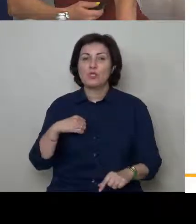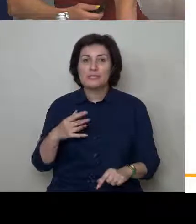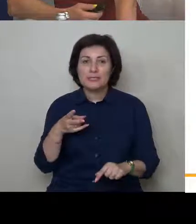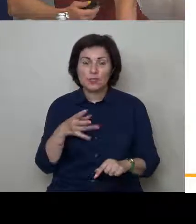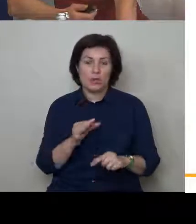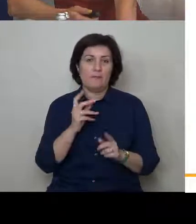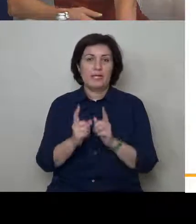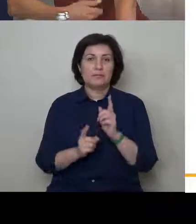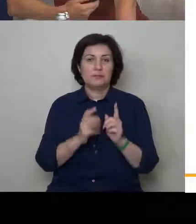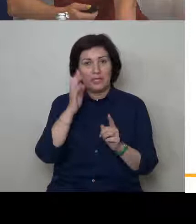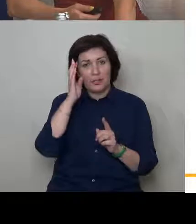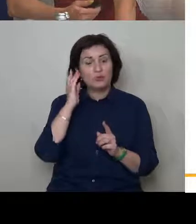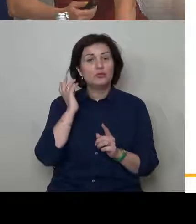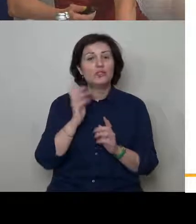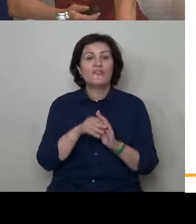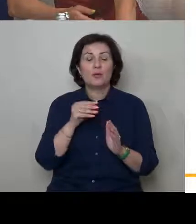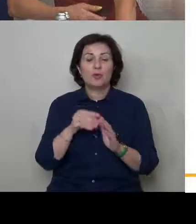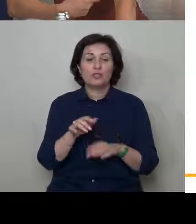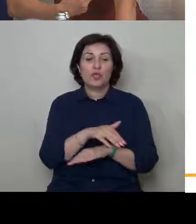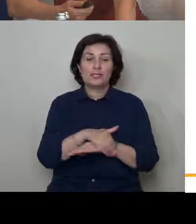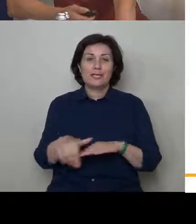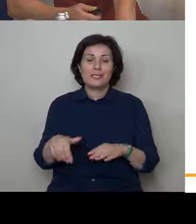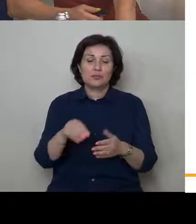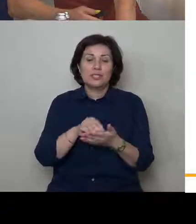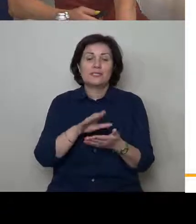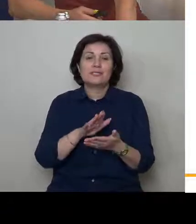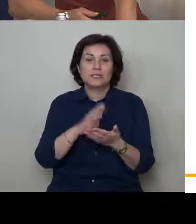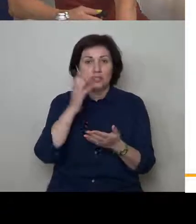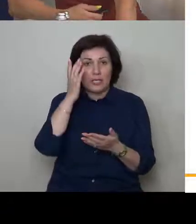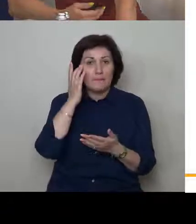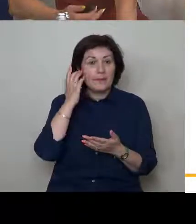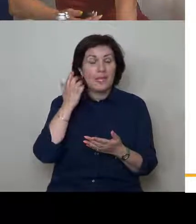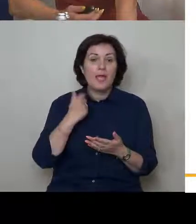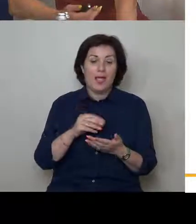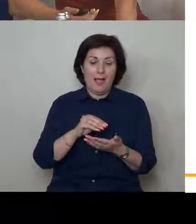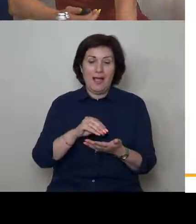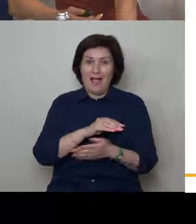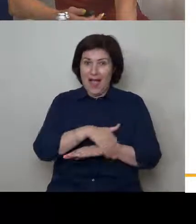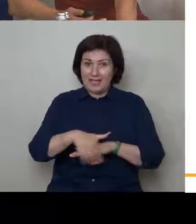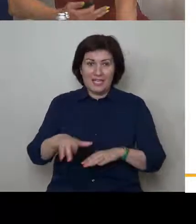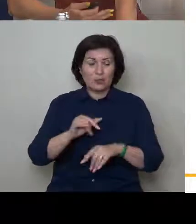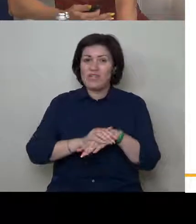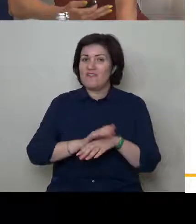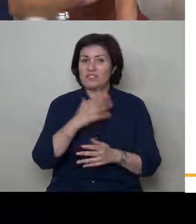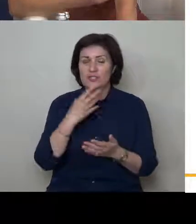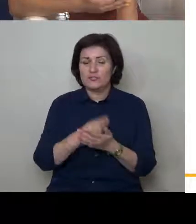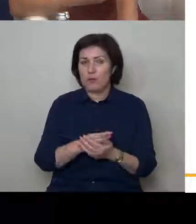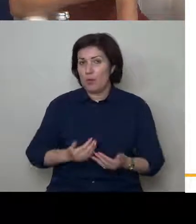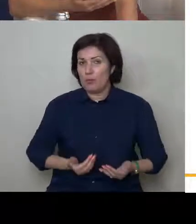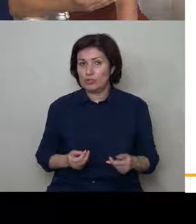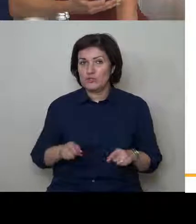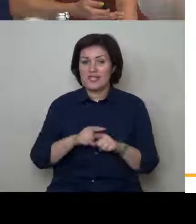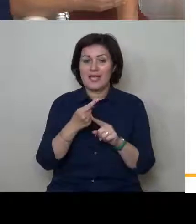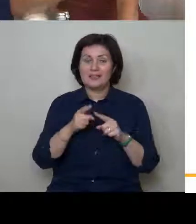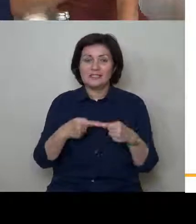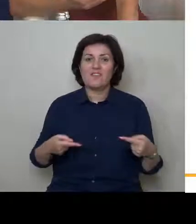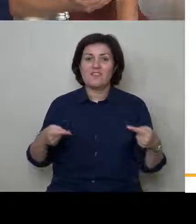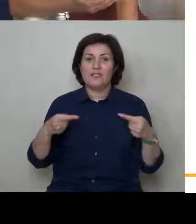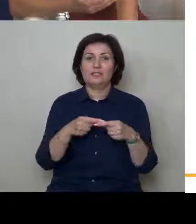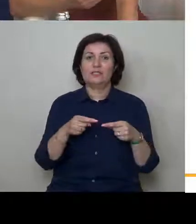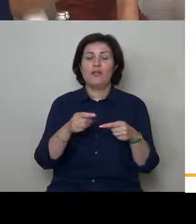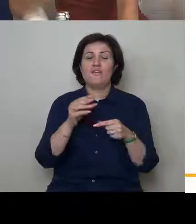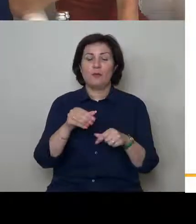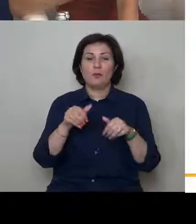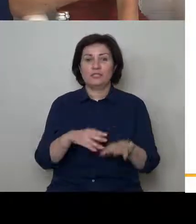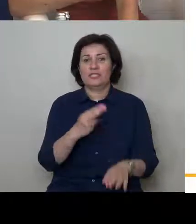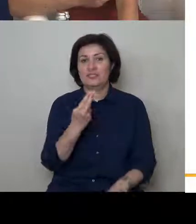a voter, by changing one's voting address, would in fact indicate not the real address, not